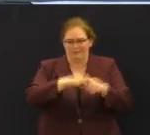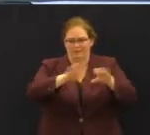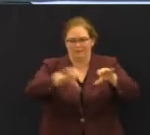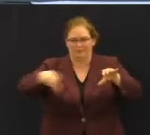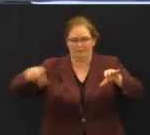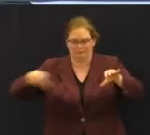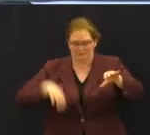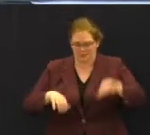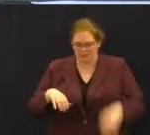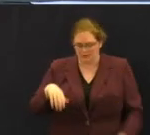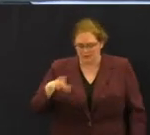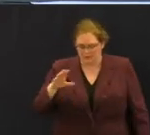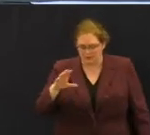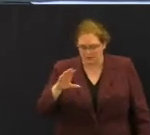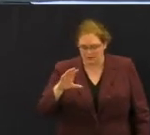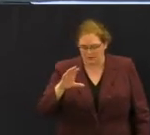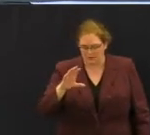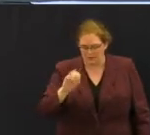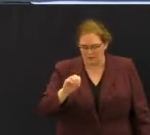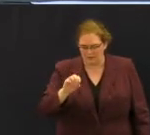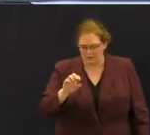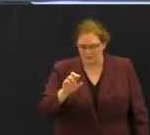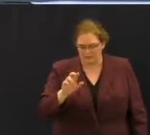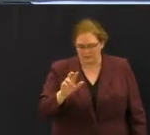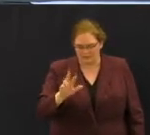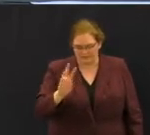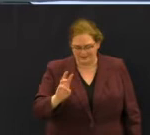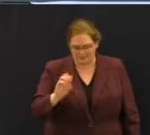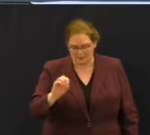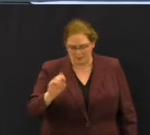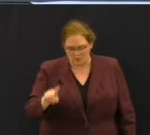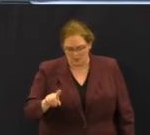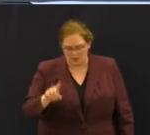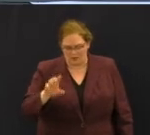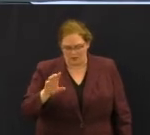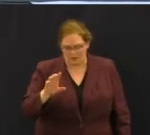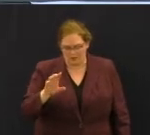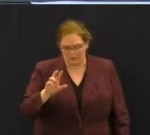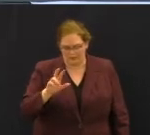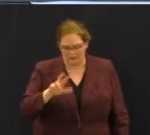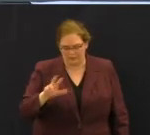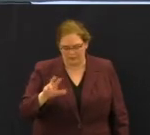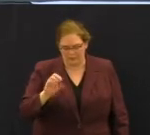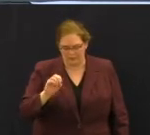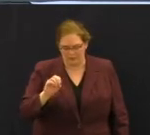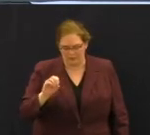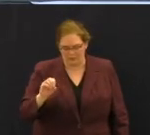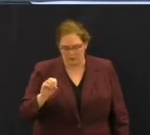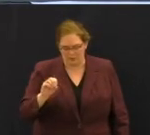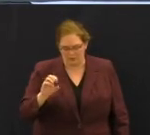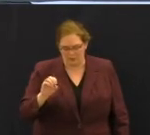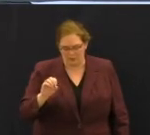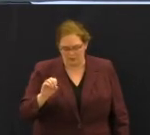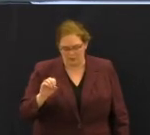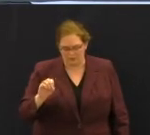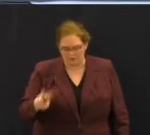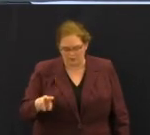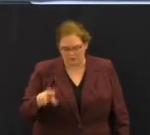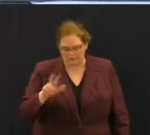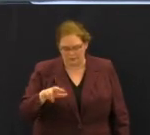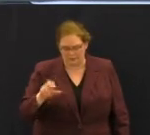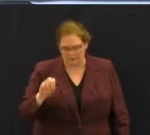33005, 036001, and 002, as well as 33005,